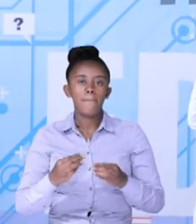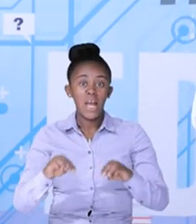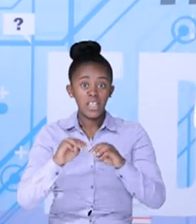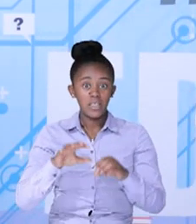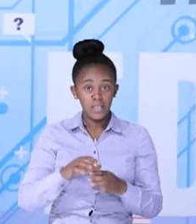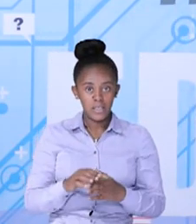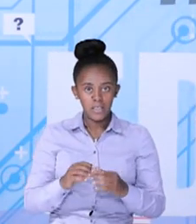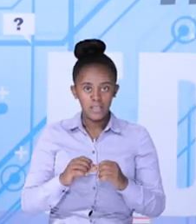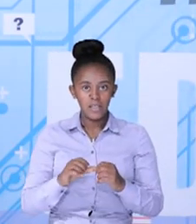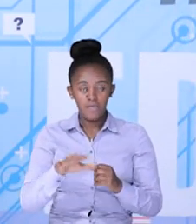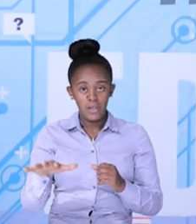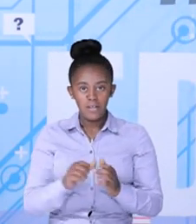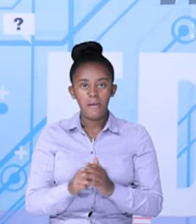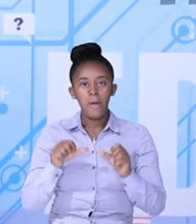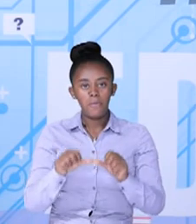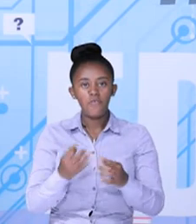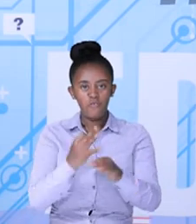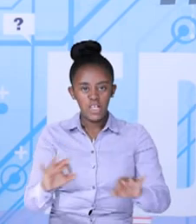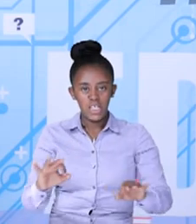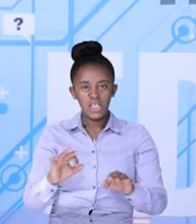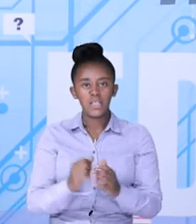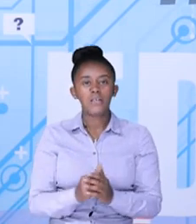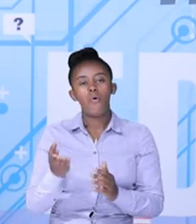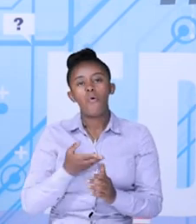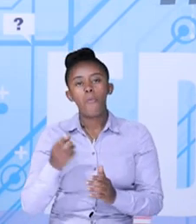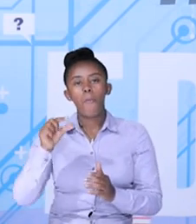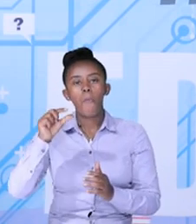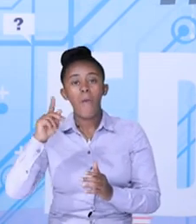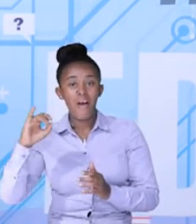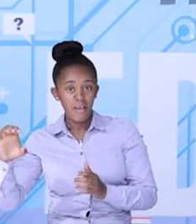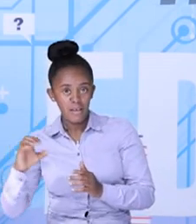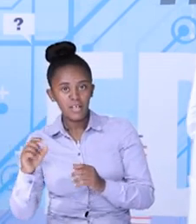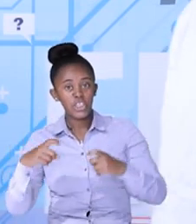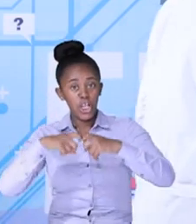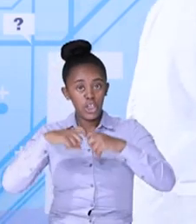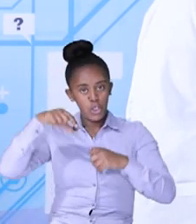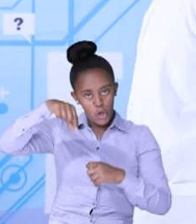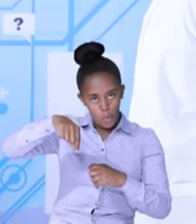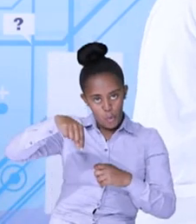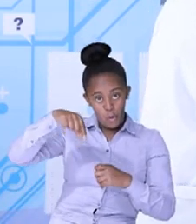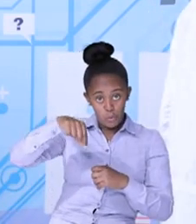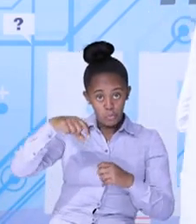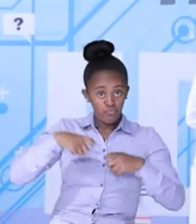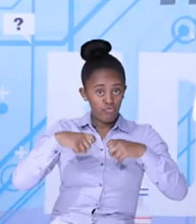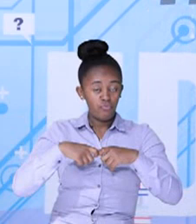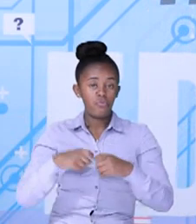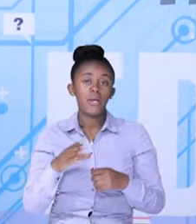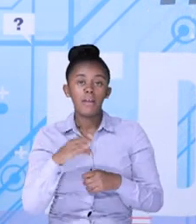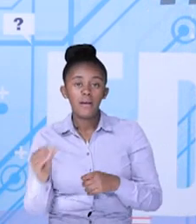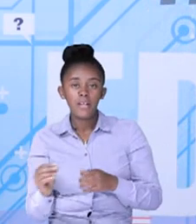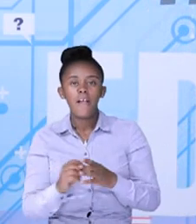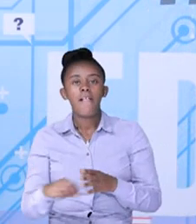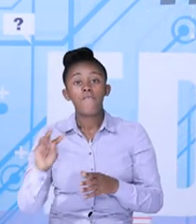the permeability of free space over 4 pi and the charge Q. This is the charge, and there is